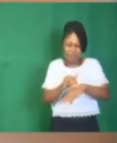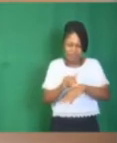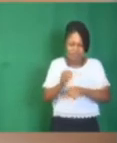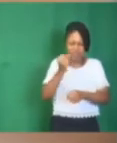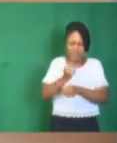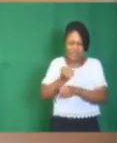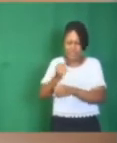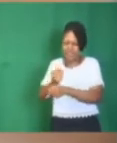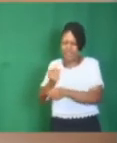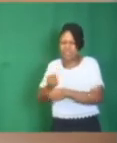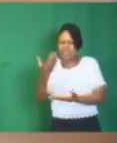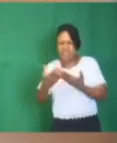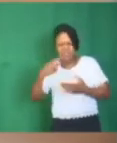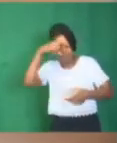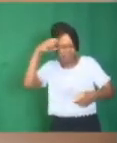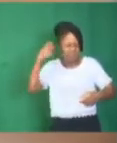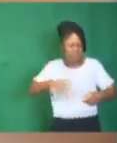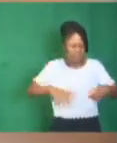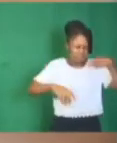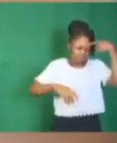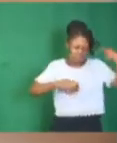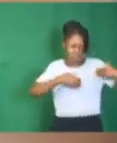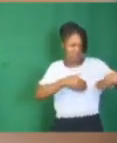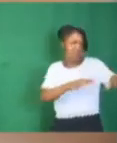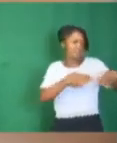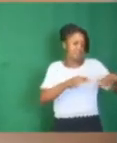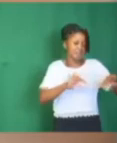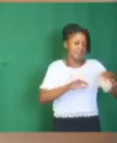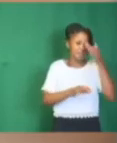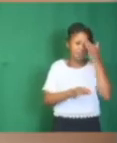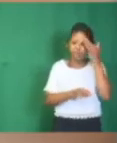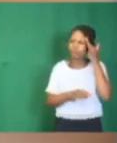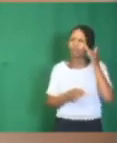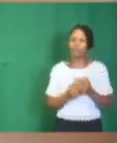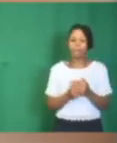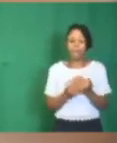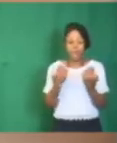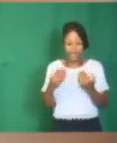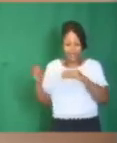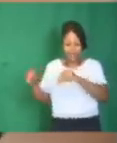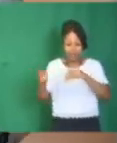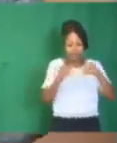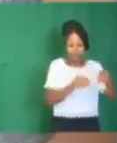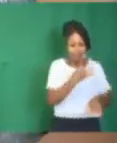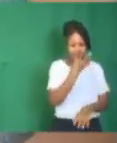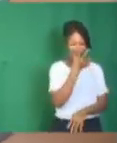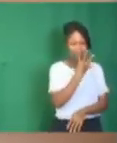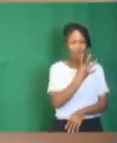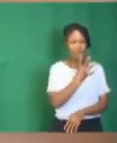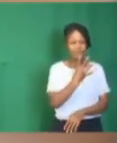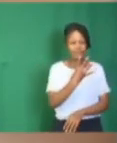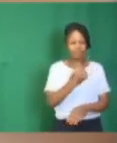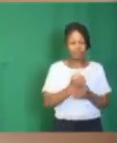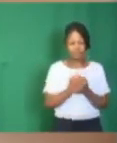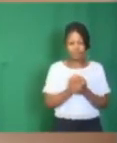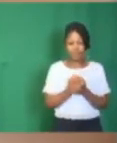of waste called sweat. We are going to move on to number 4. Number 4, whereby we are